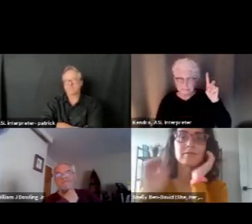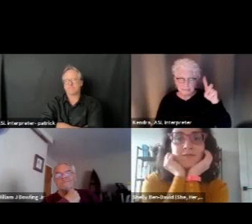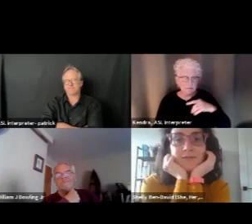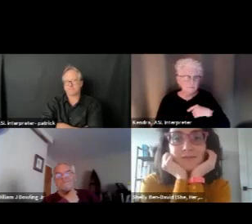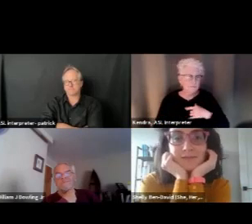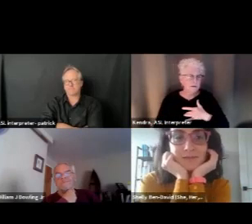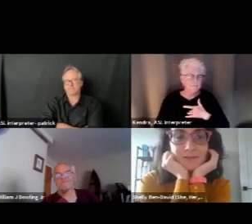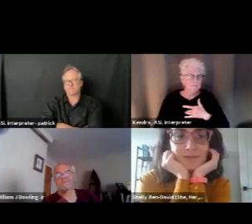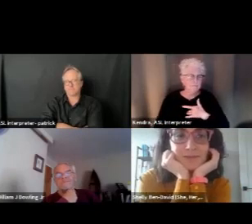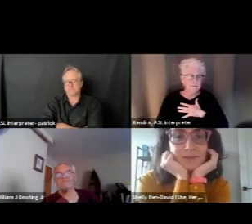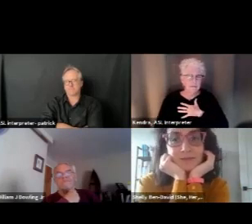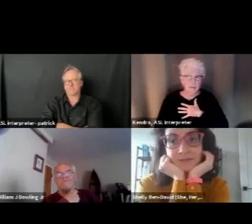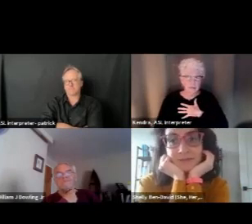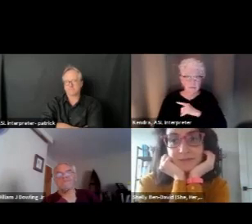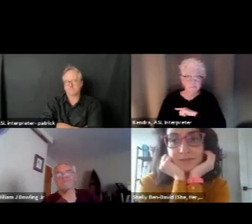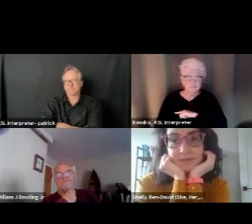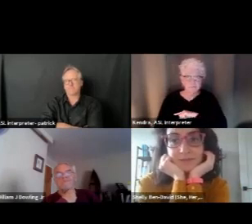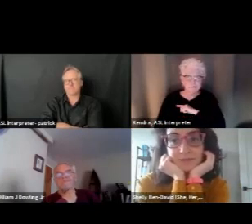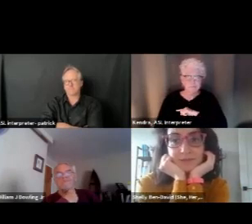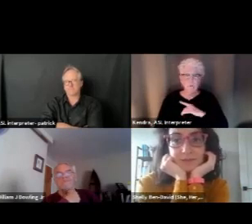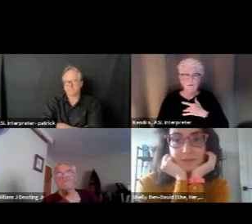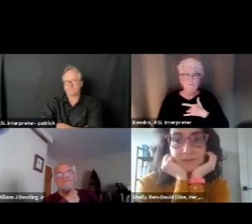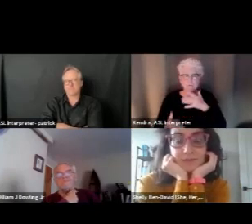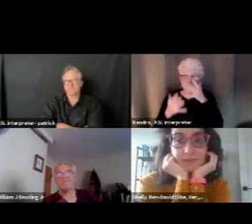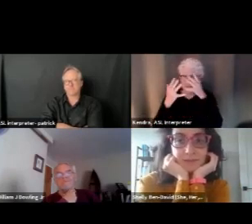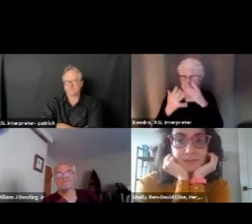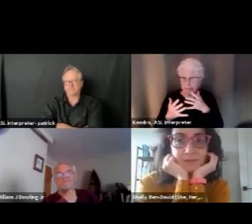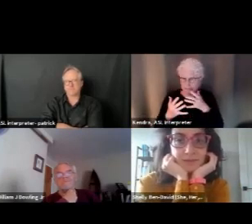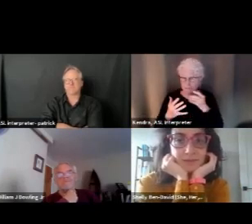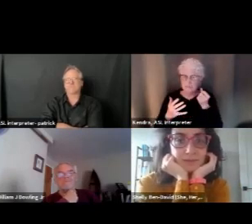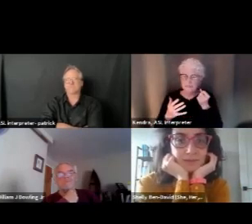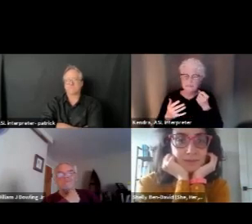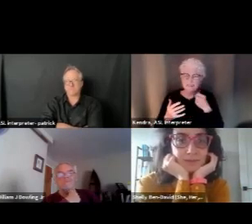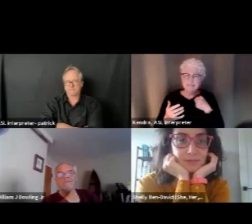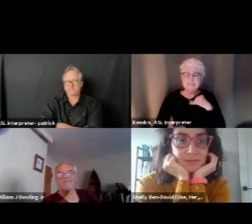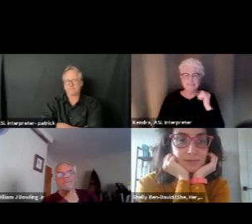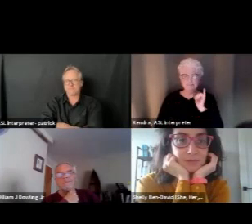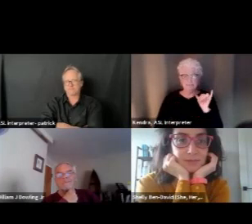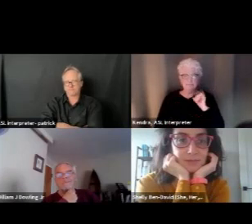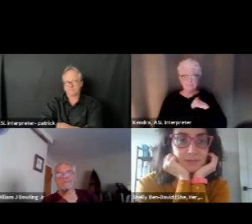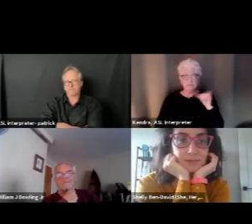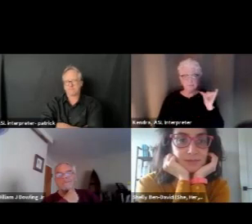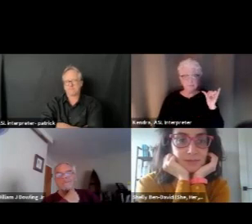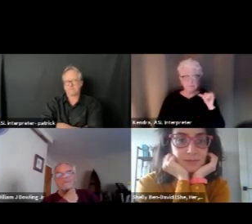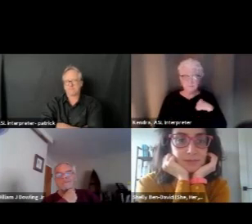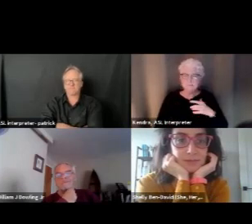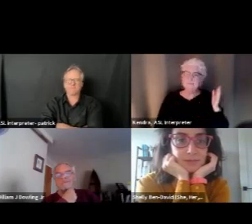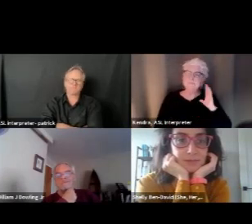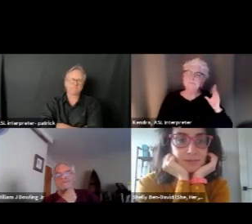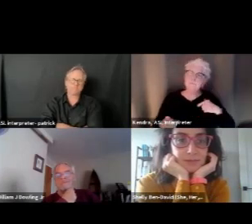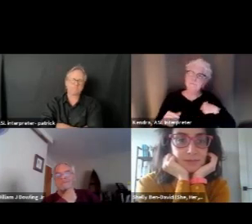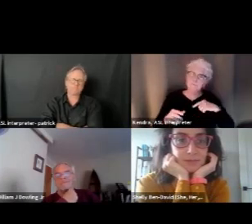of sad about things. I've gone through this myself. I remember there was one time when I